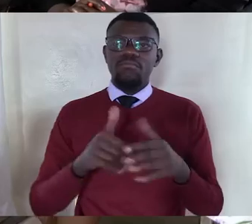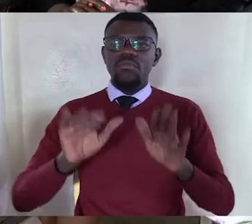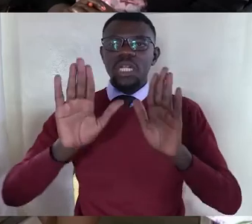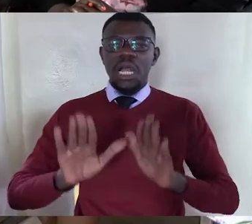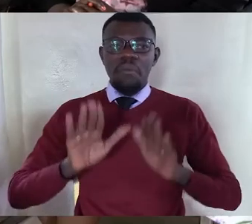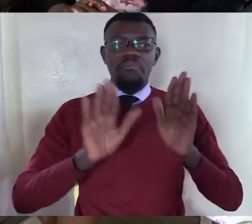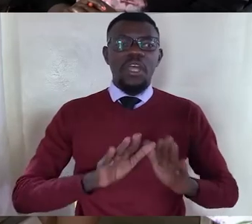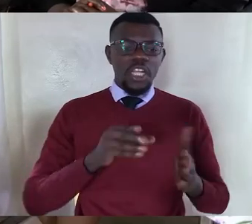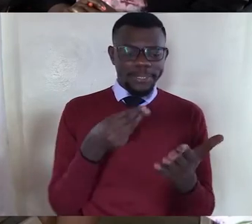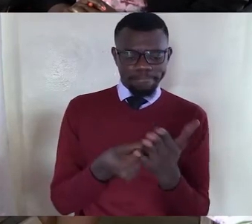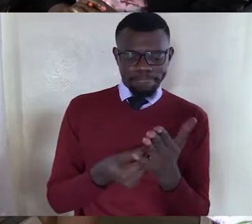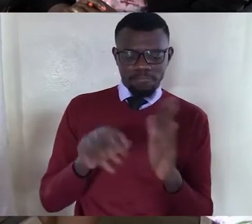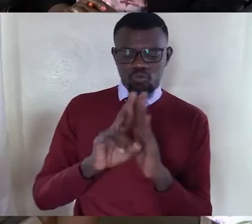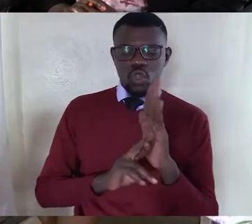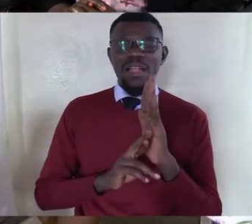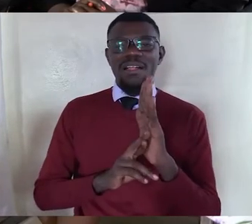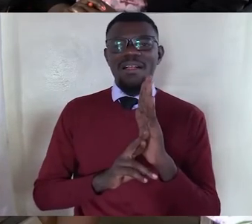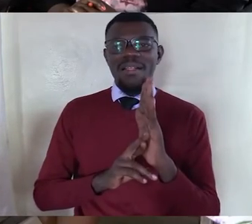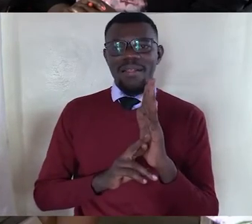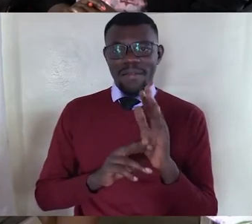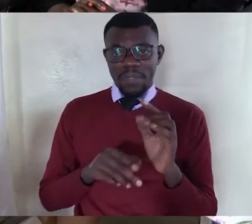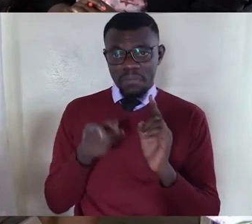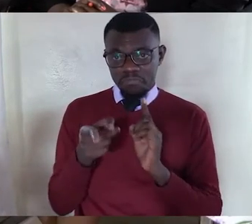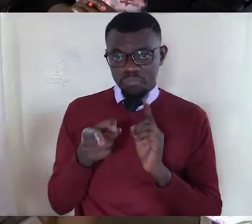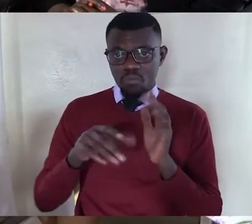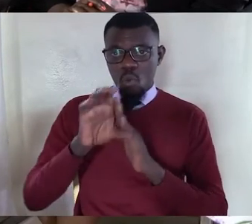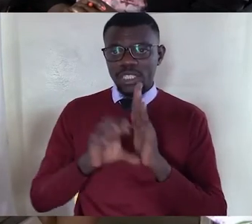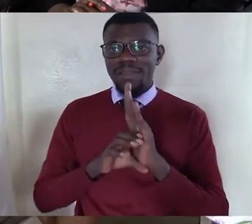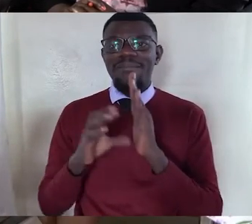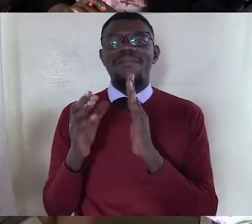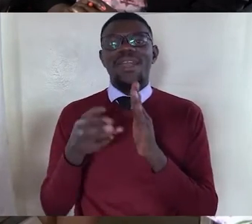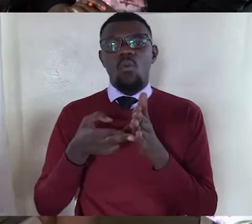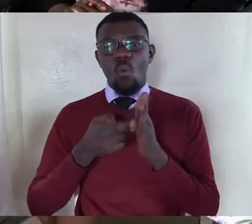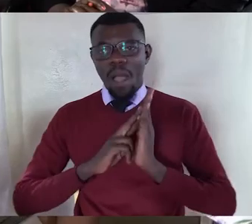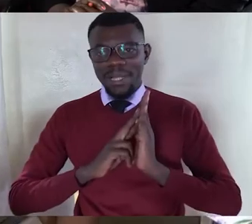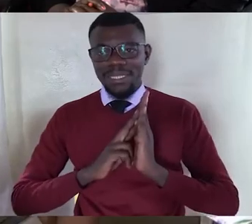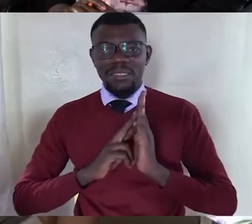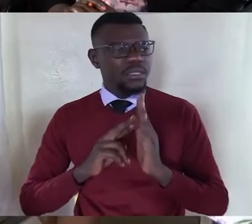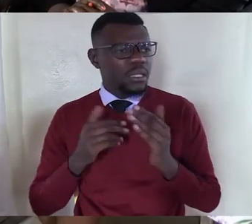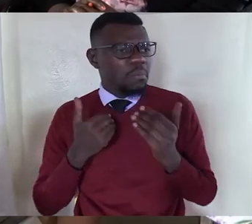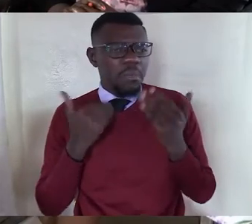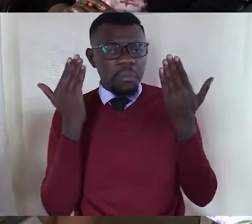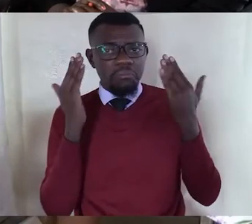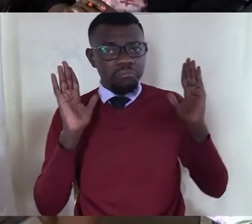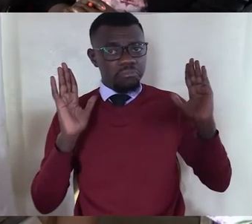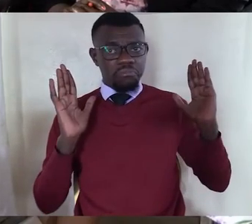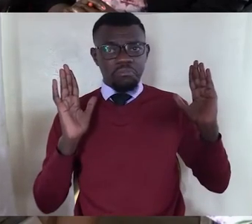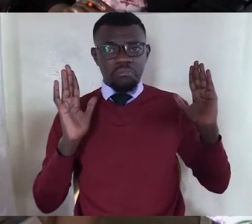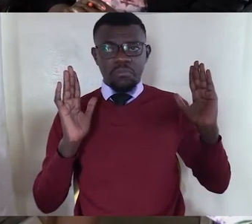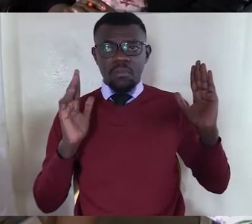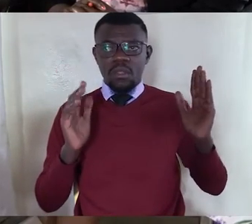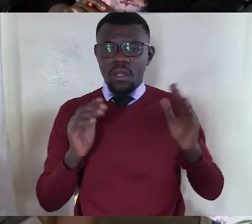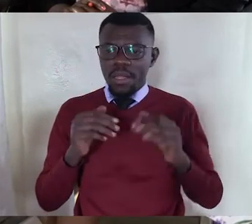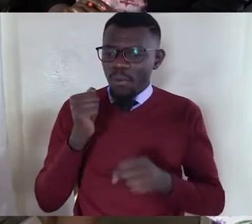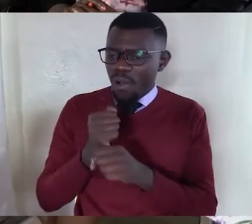of political areas and the implications of that in terms of violence for people who will be participating, as